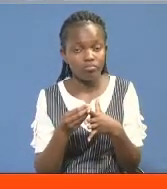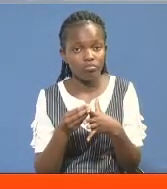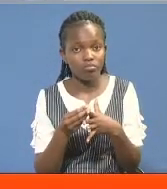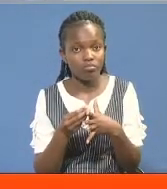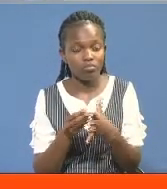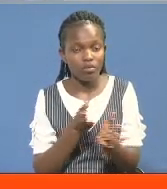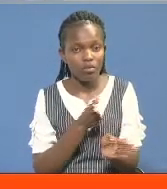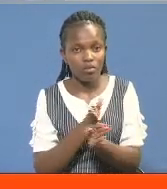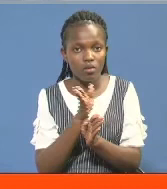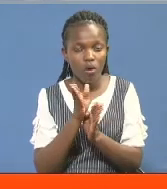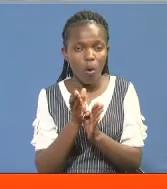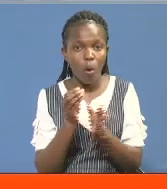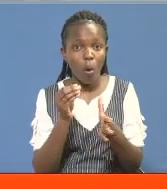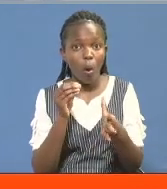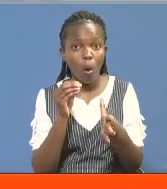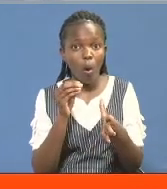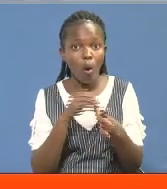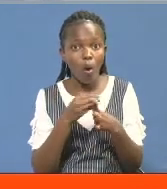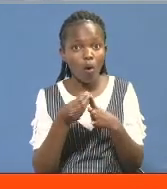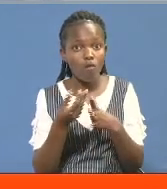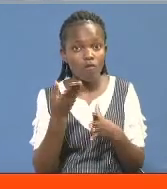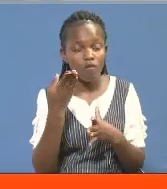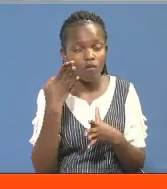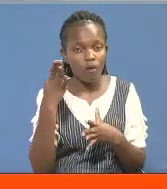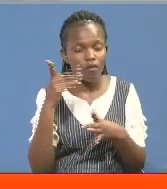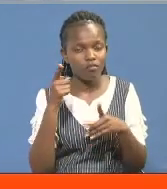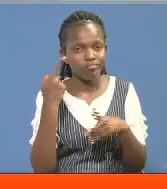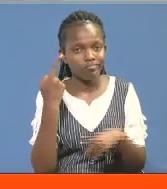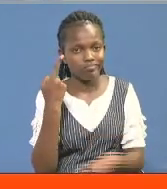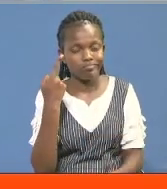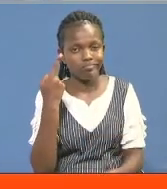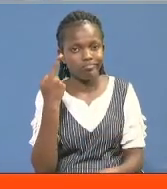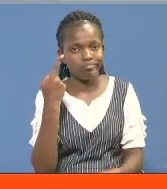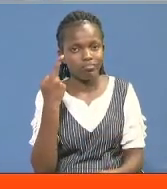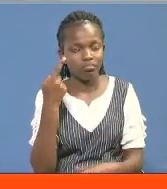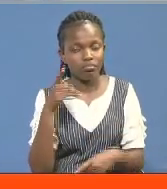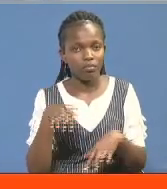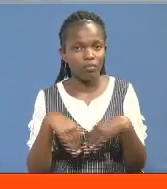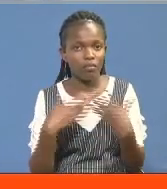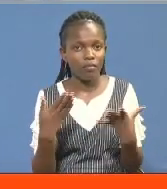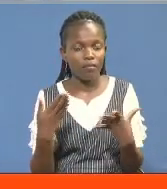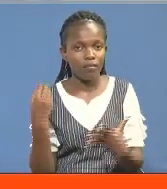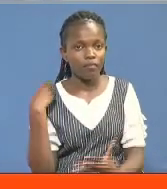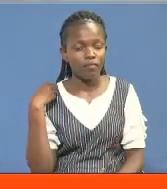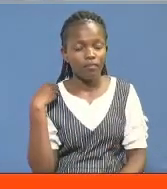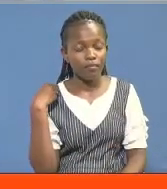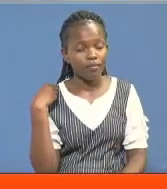a 50+1? Do we put into account the number of